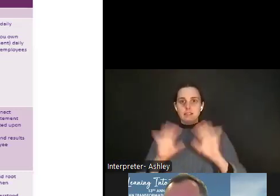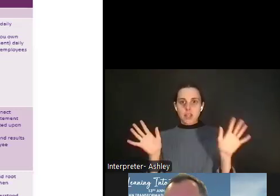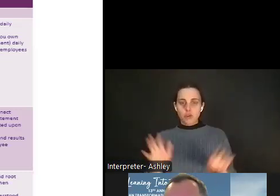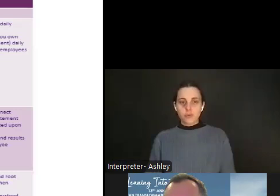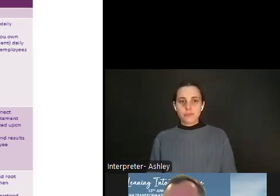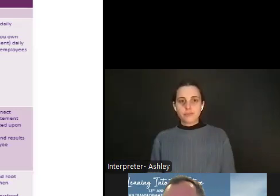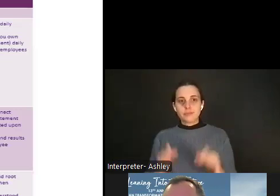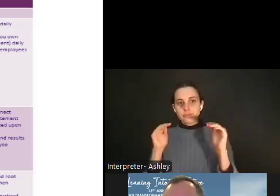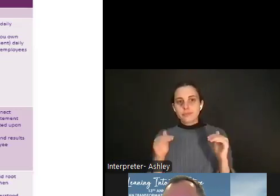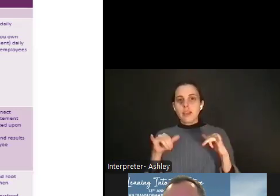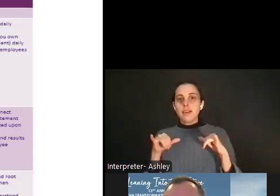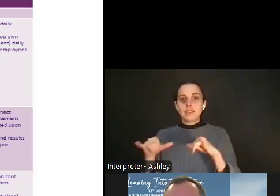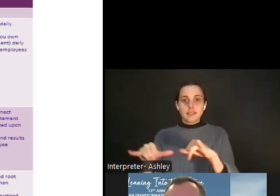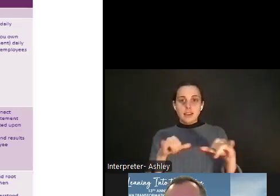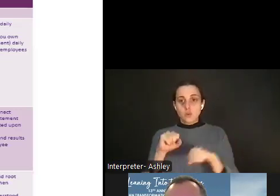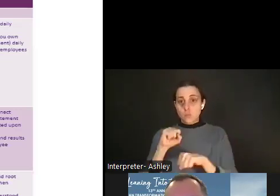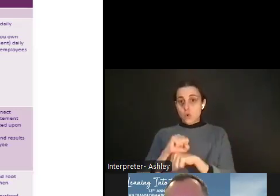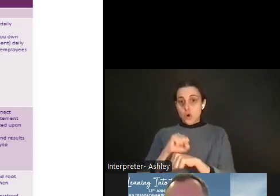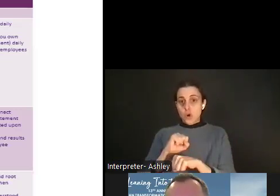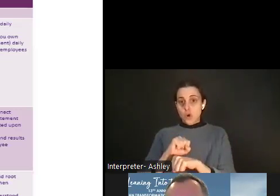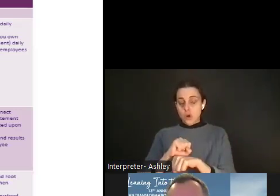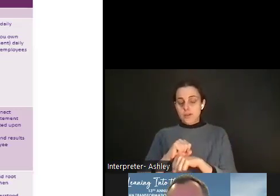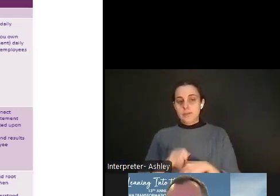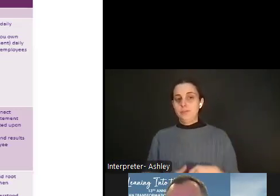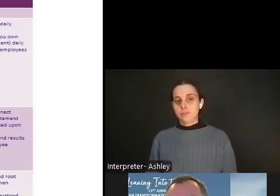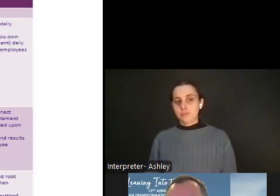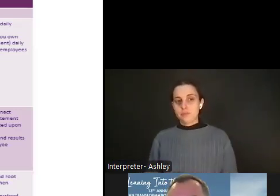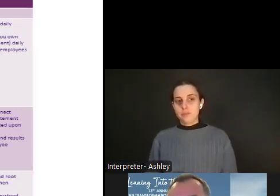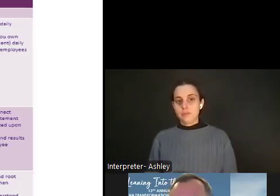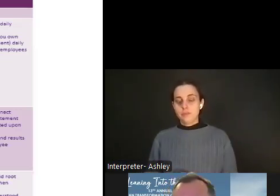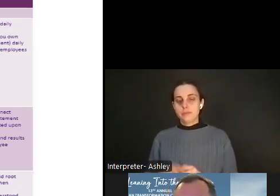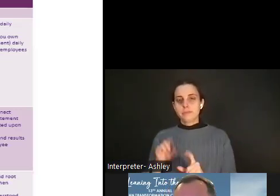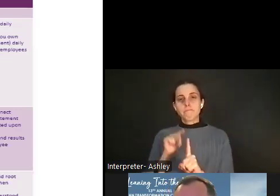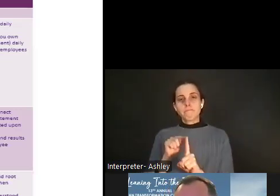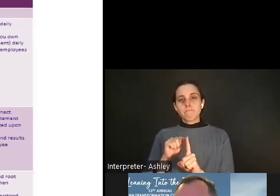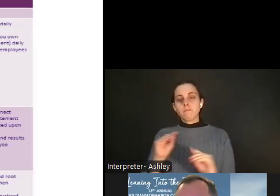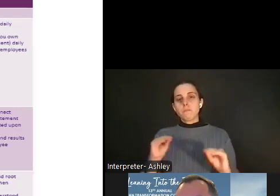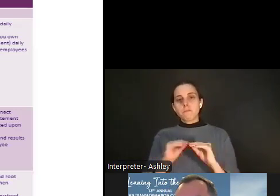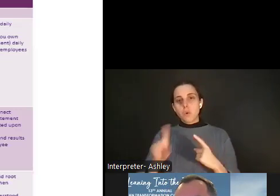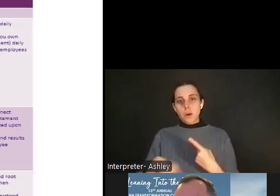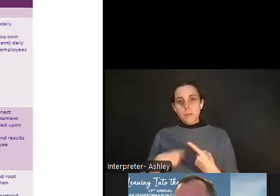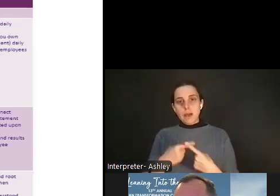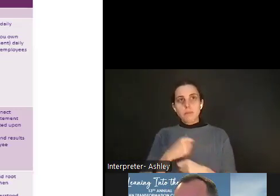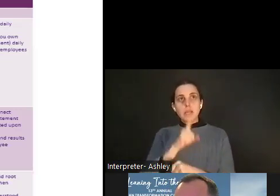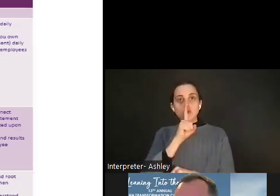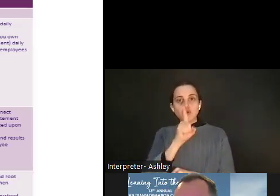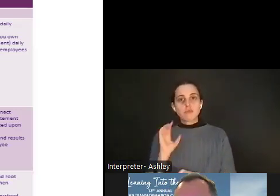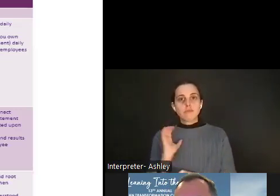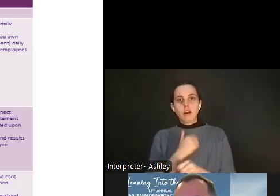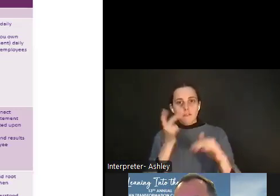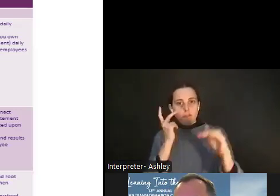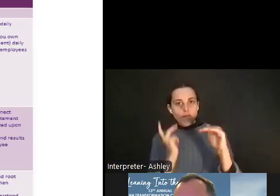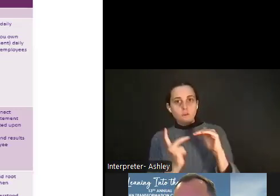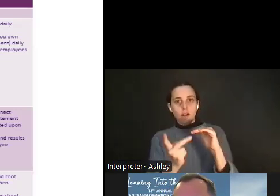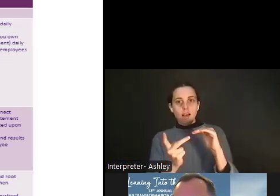one here. And this is really more about making sure that we have forecasts that are understood